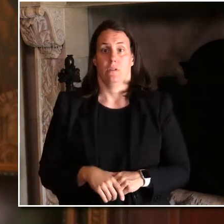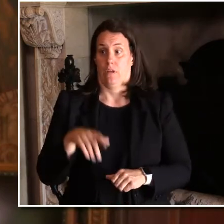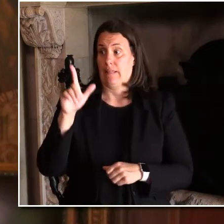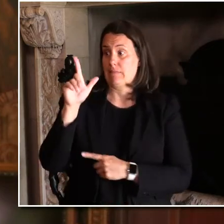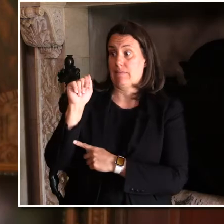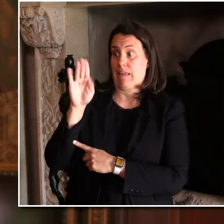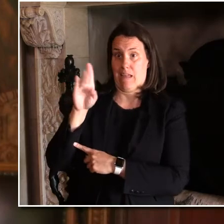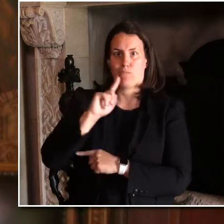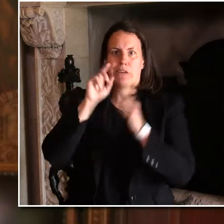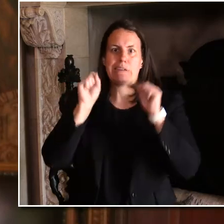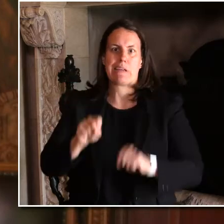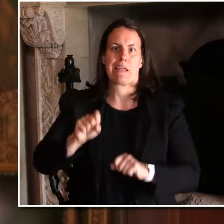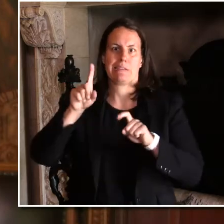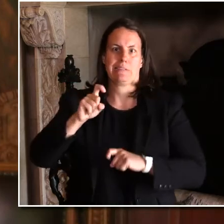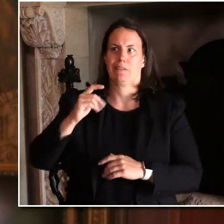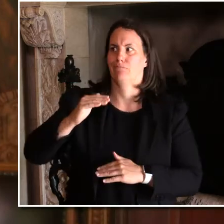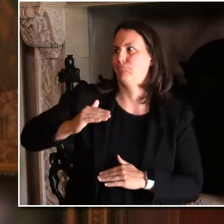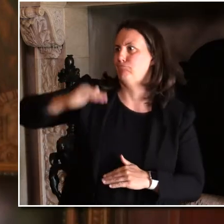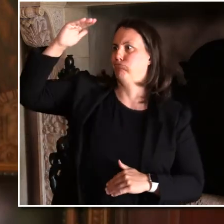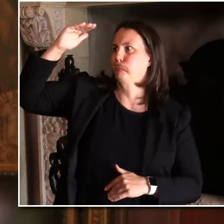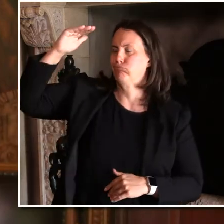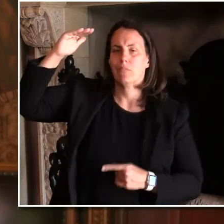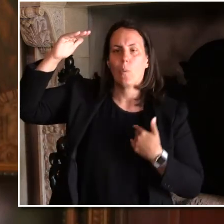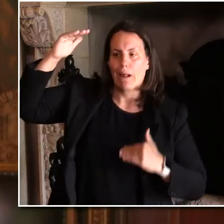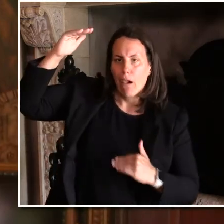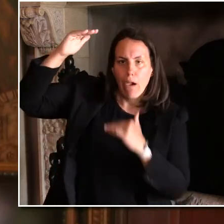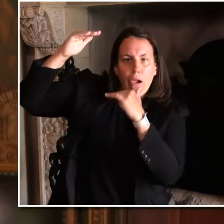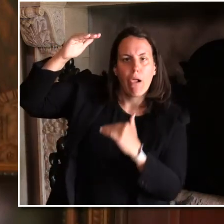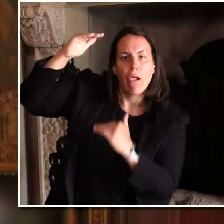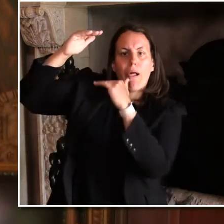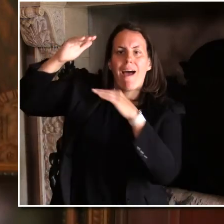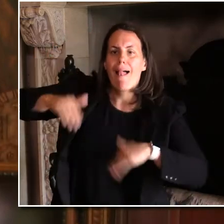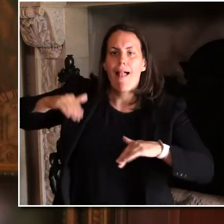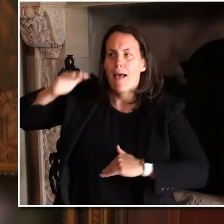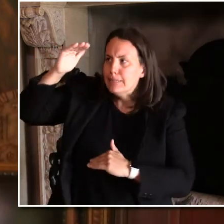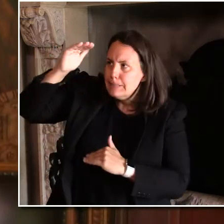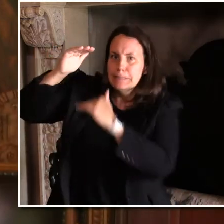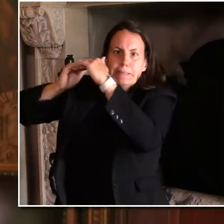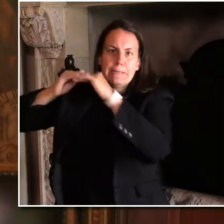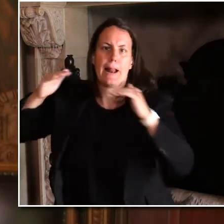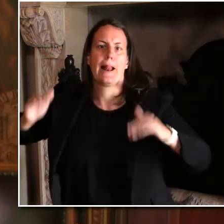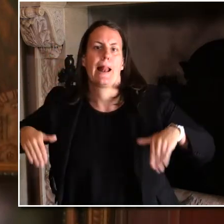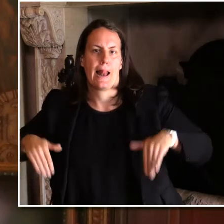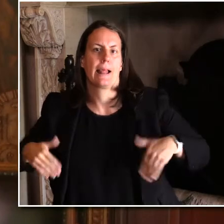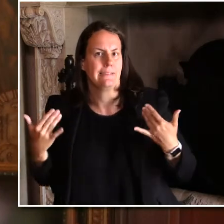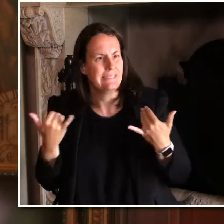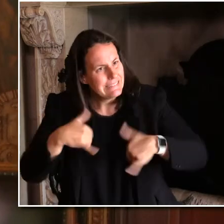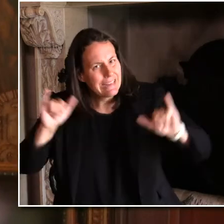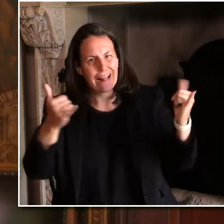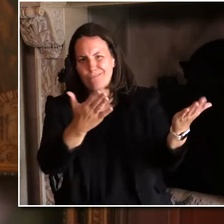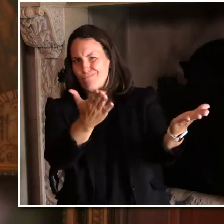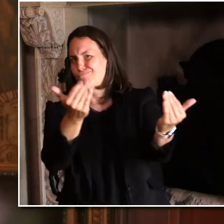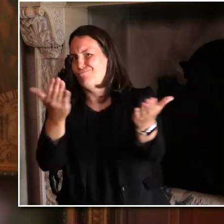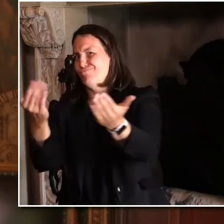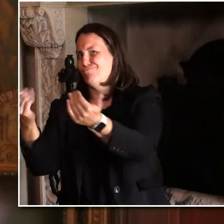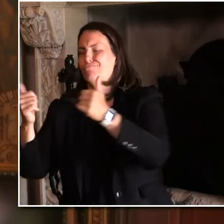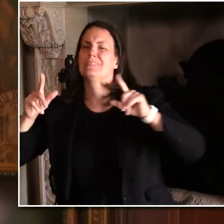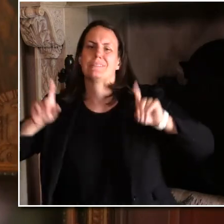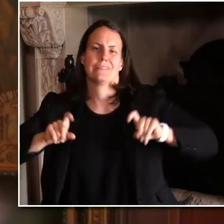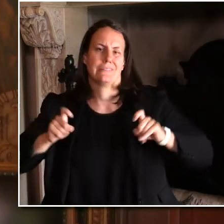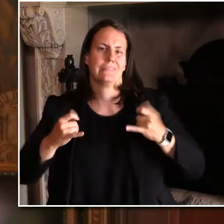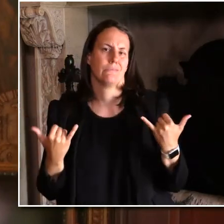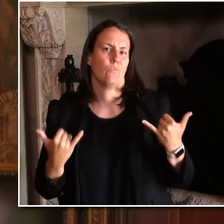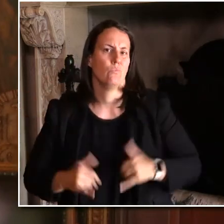number of tests we're doing on a day-to-day basis, so that's not a limitation. And we want to encourage people who sort of